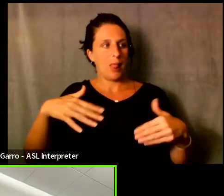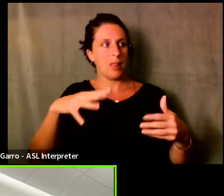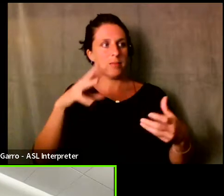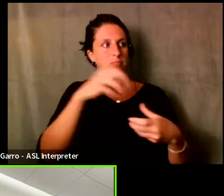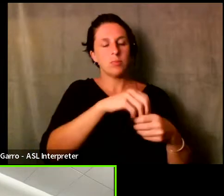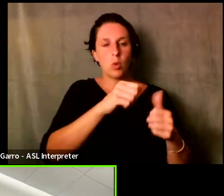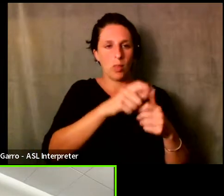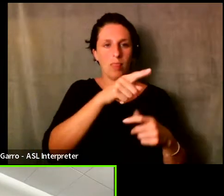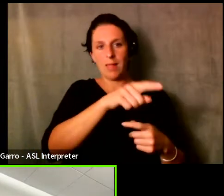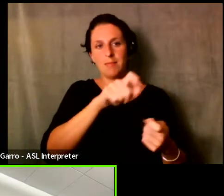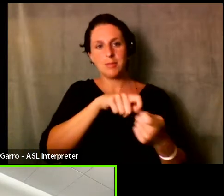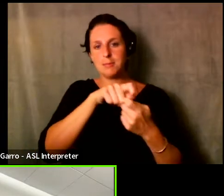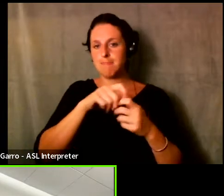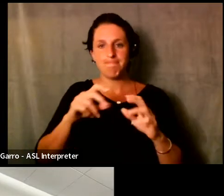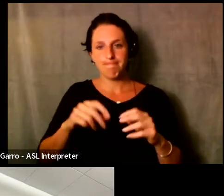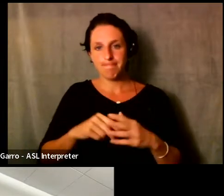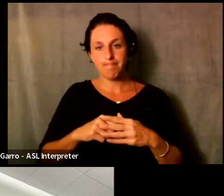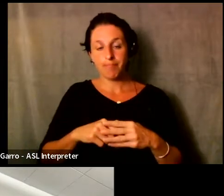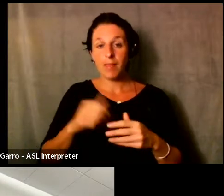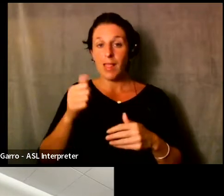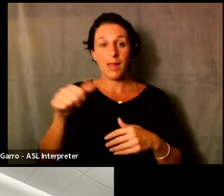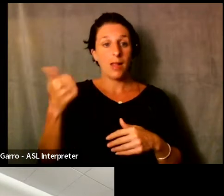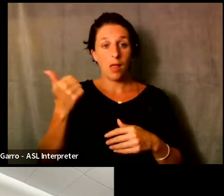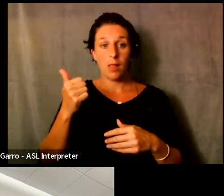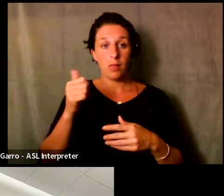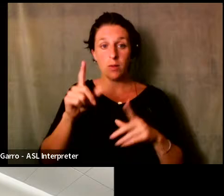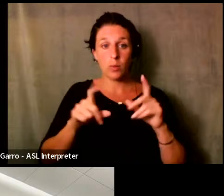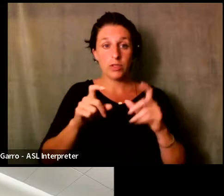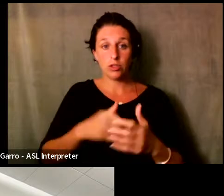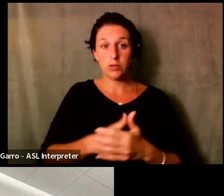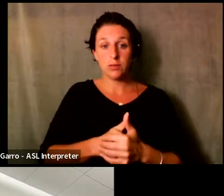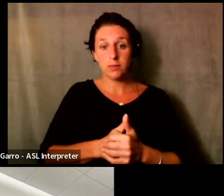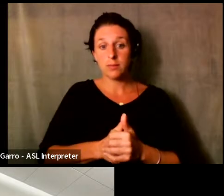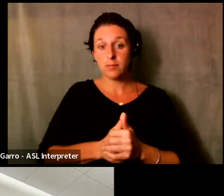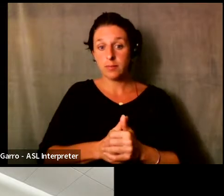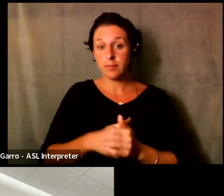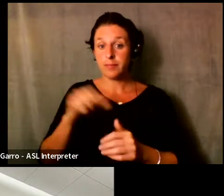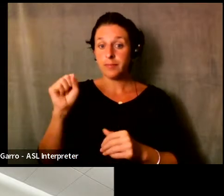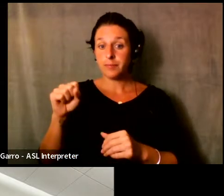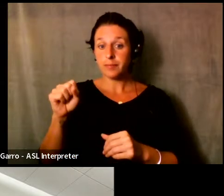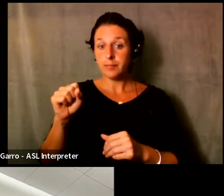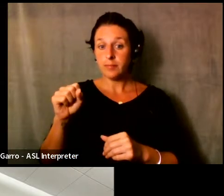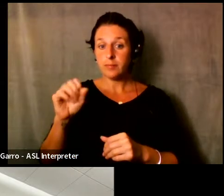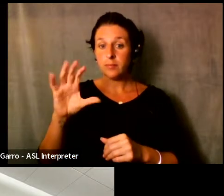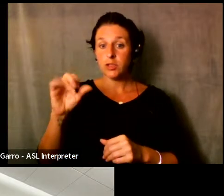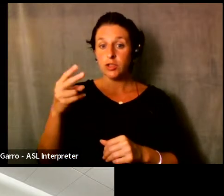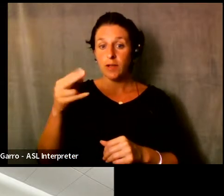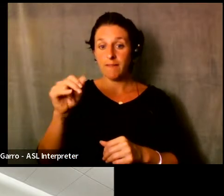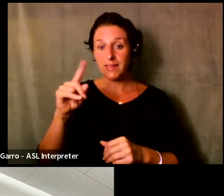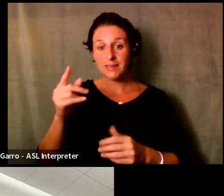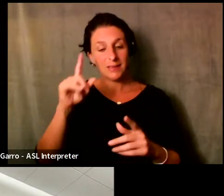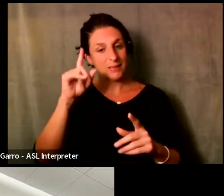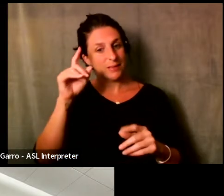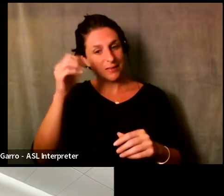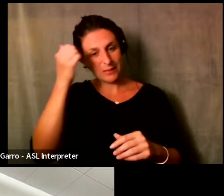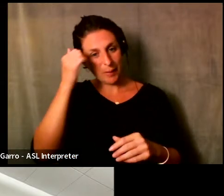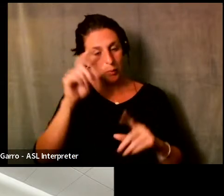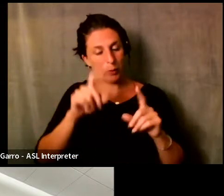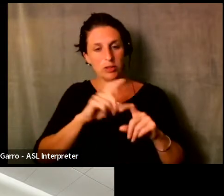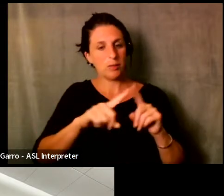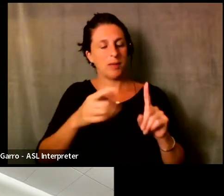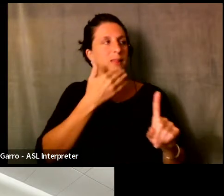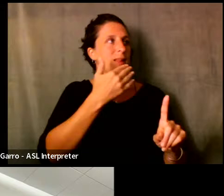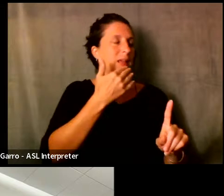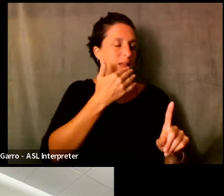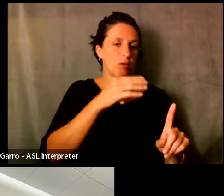thanks. Great. Any other questions? Yes, trustee Chavez. Dumb question, but thank you for the presentation, Brian. It's